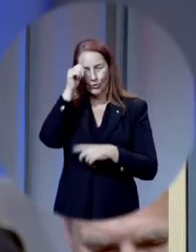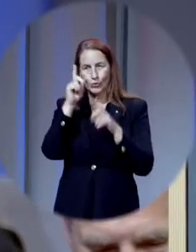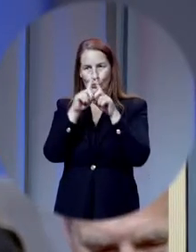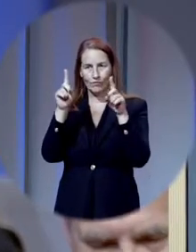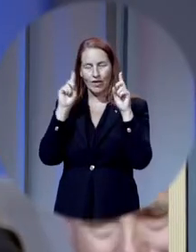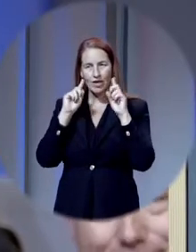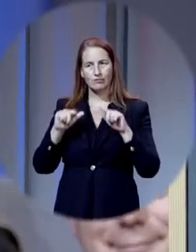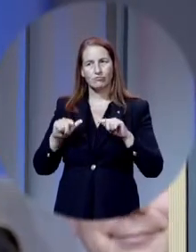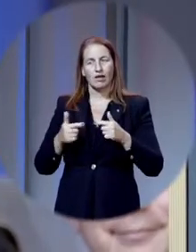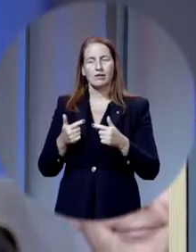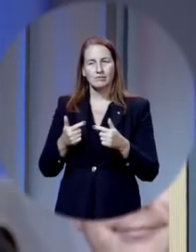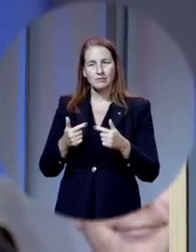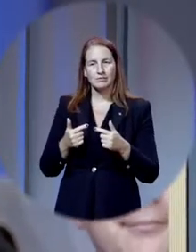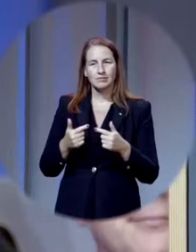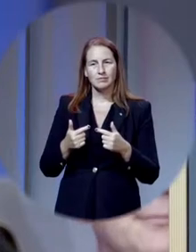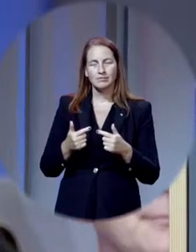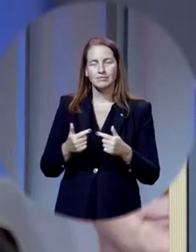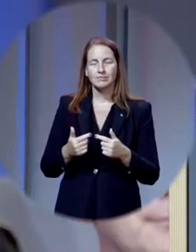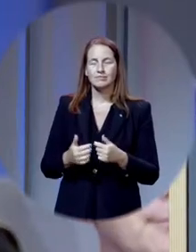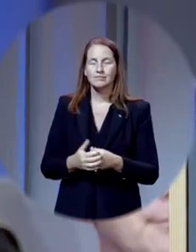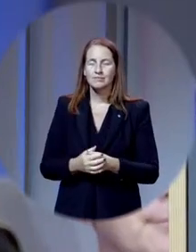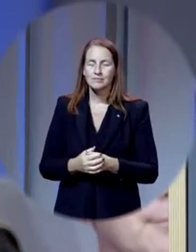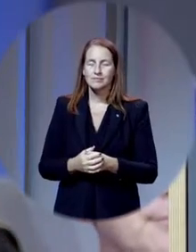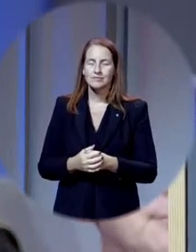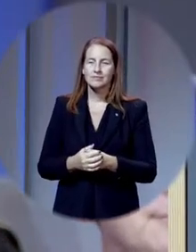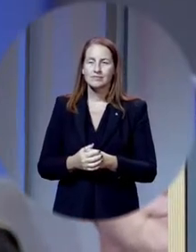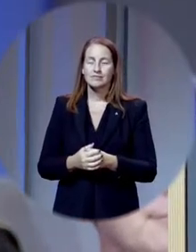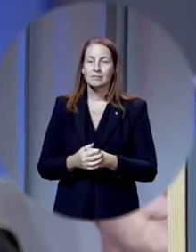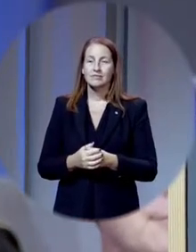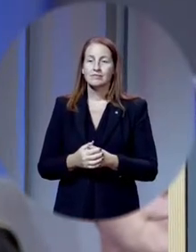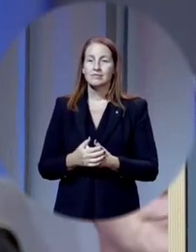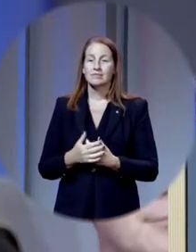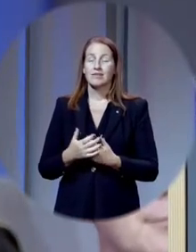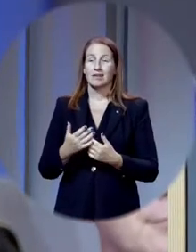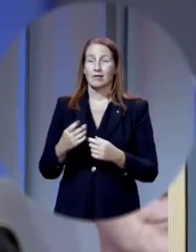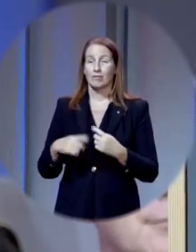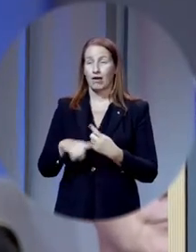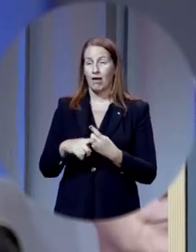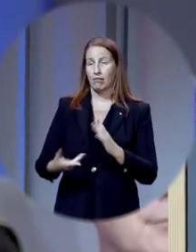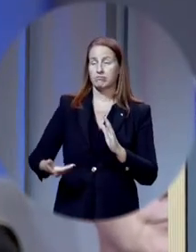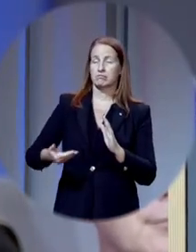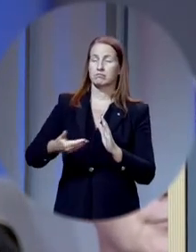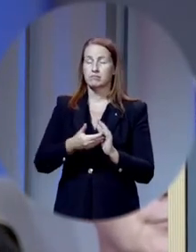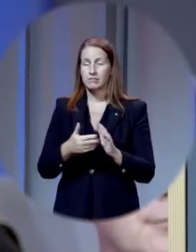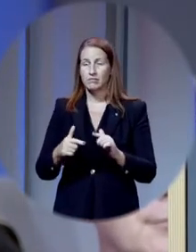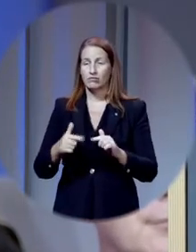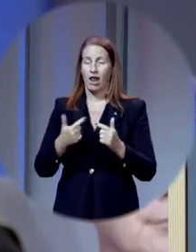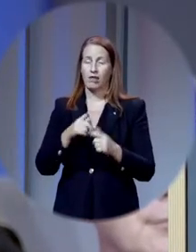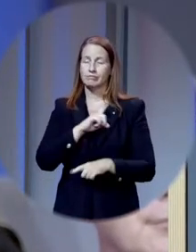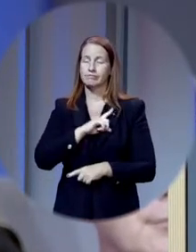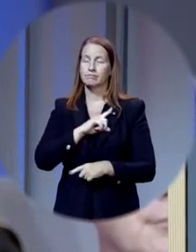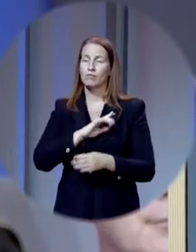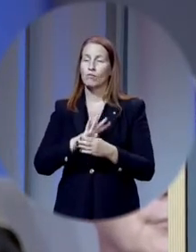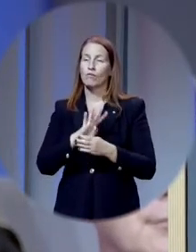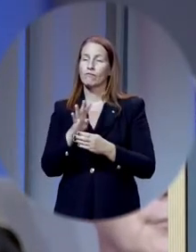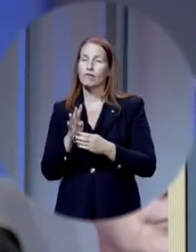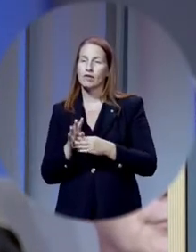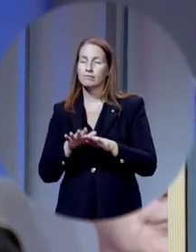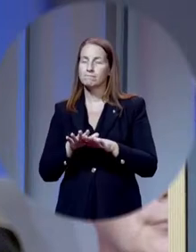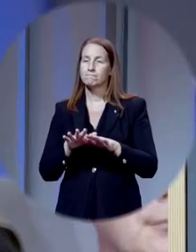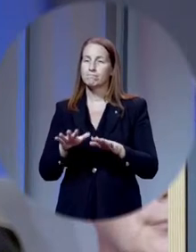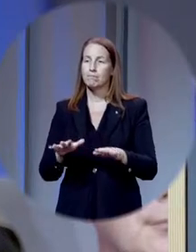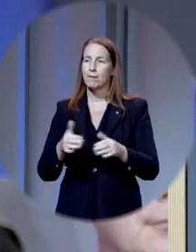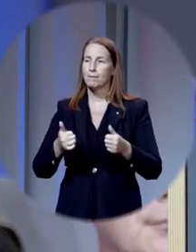here. We've challenged you, and you faced additional challenges through the pandemic, but you have made